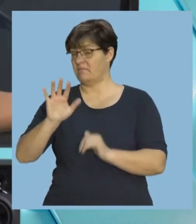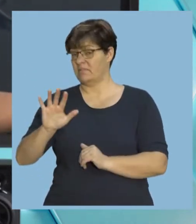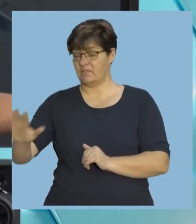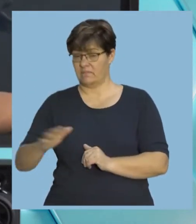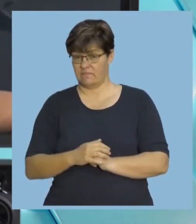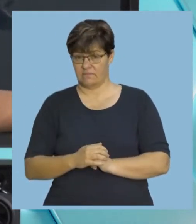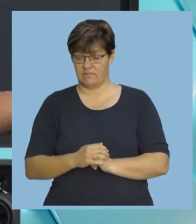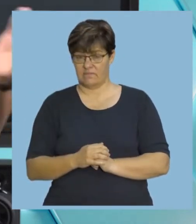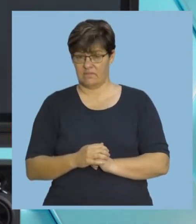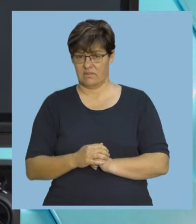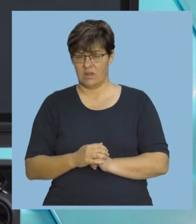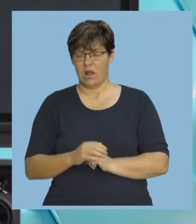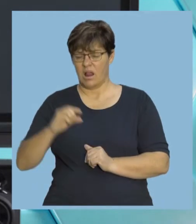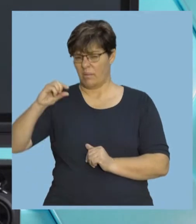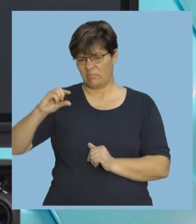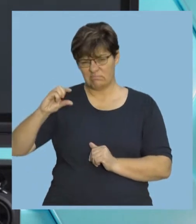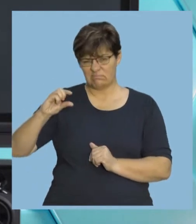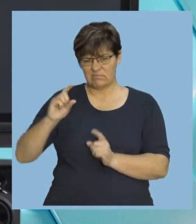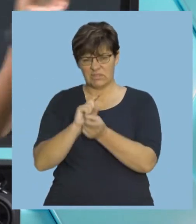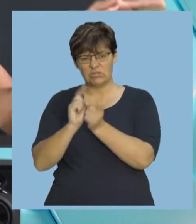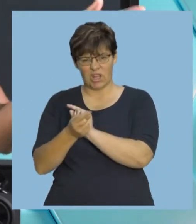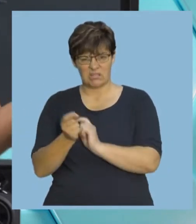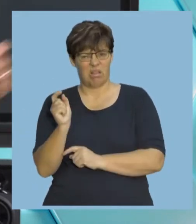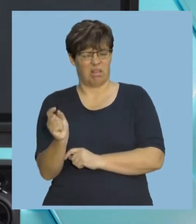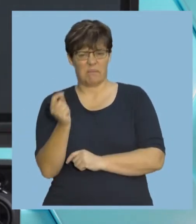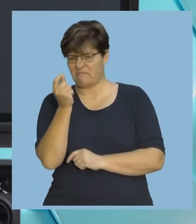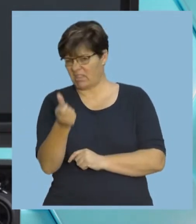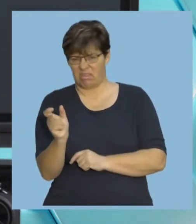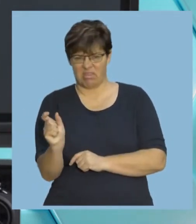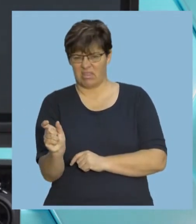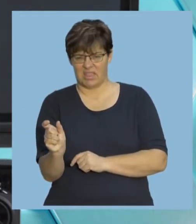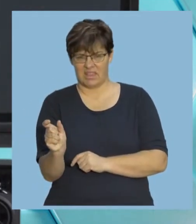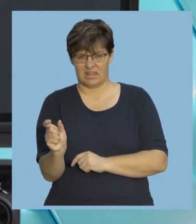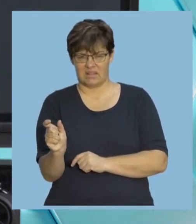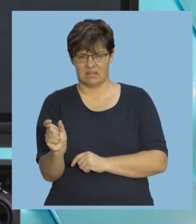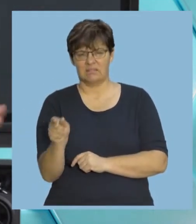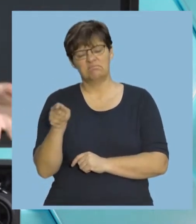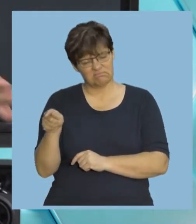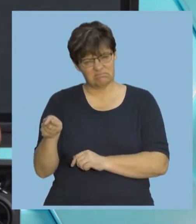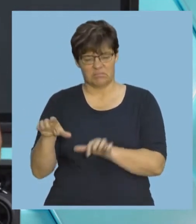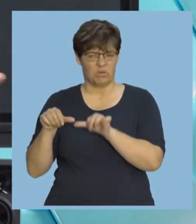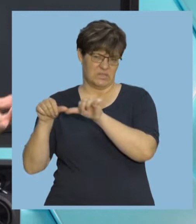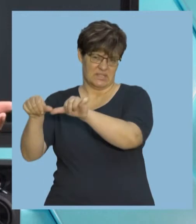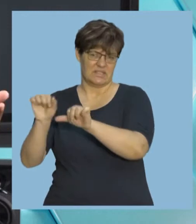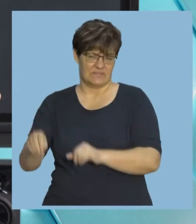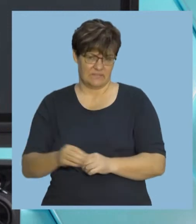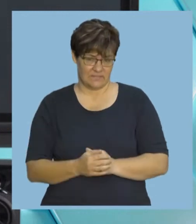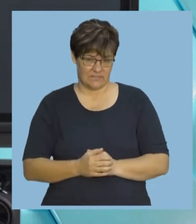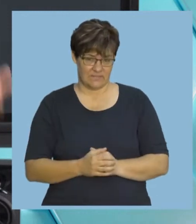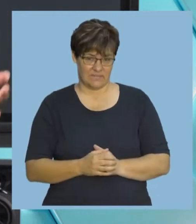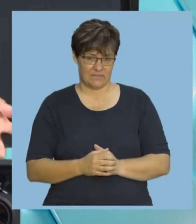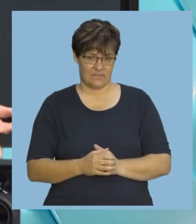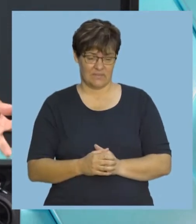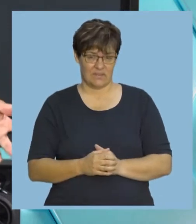is 55. The deviation between the minimum and maximum is just not too much. I'll say student B is consistent. So